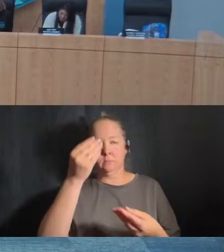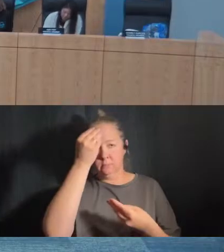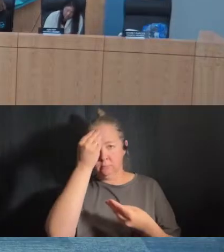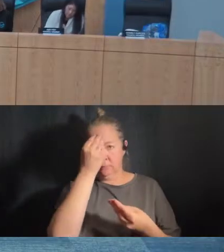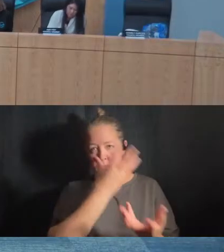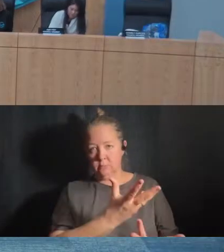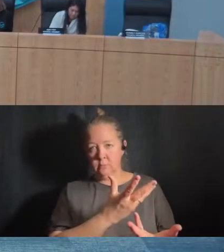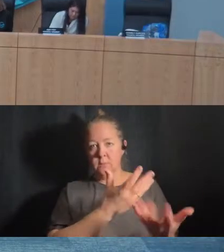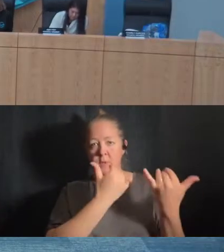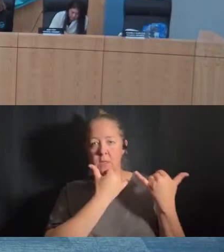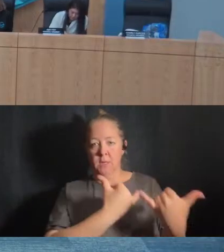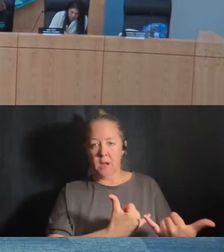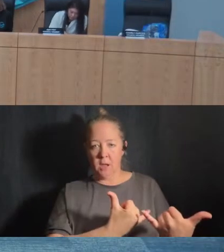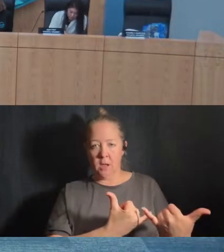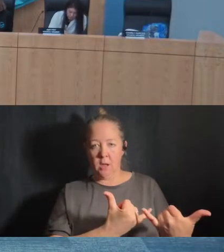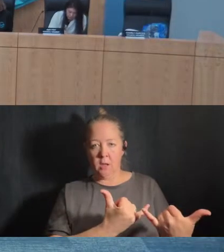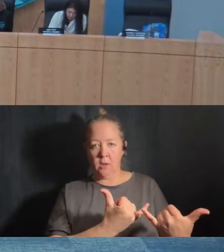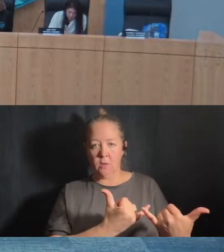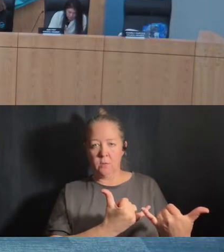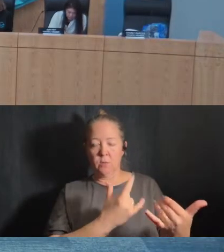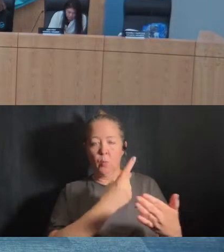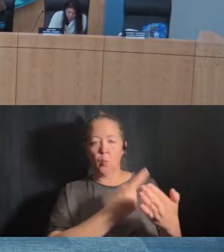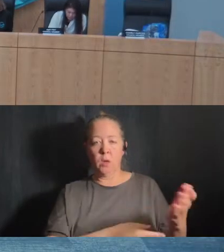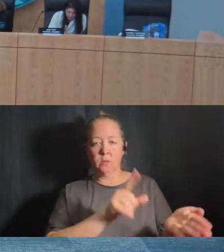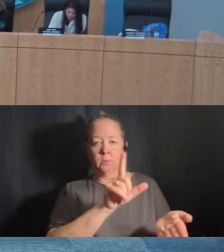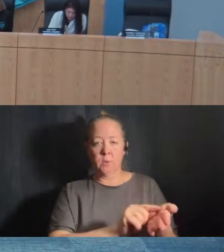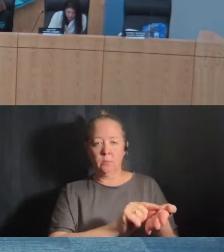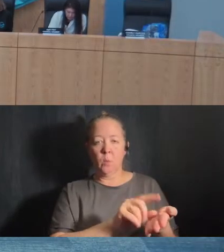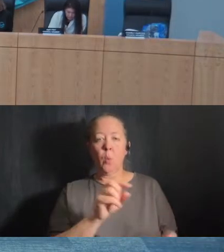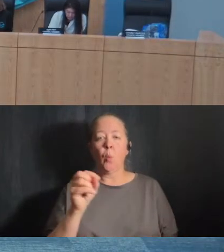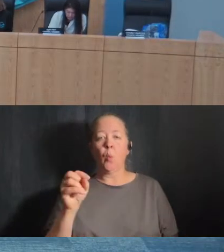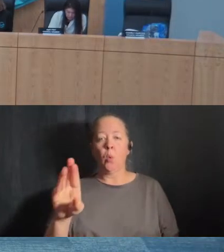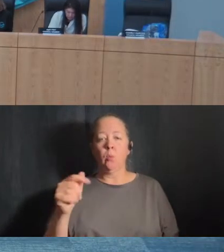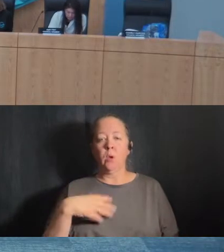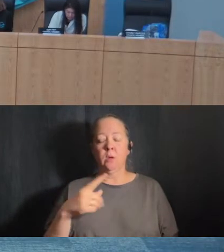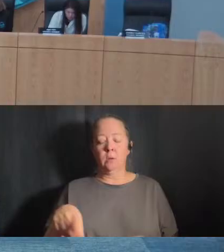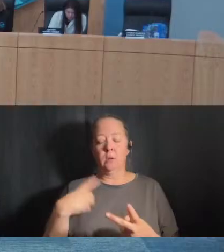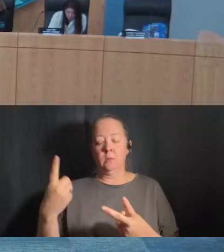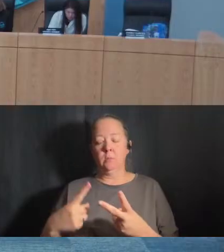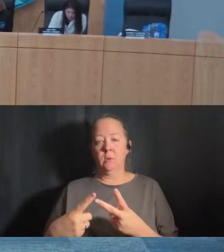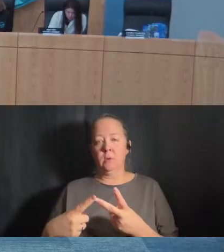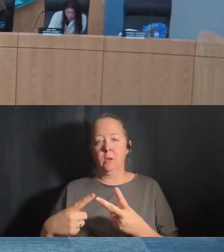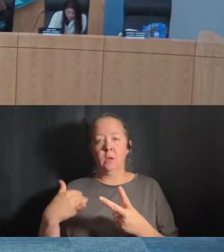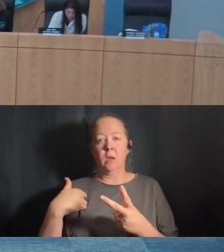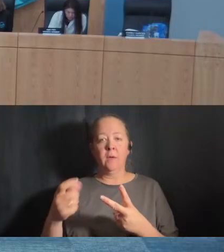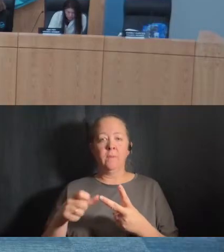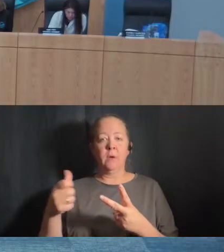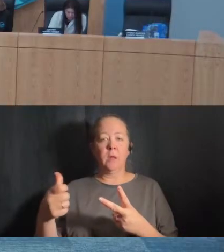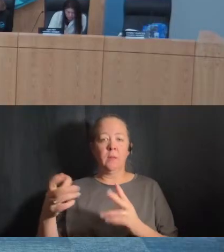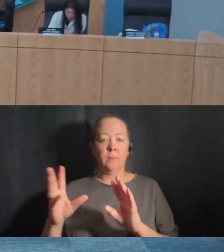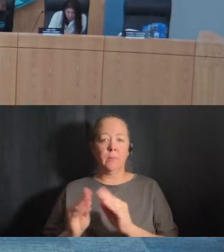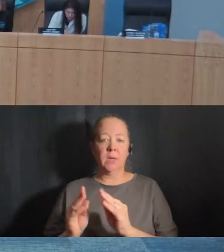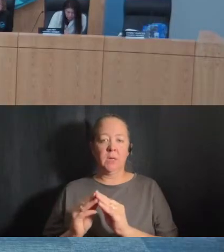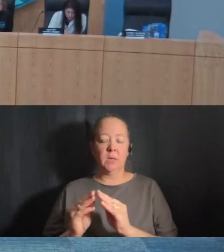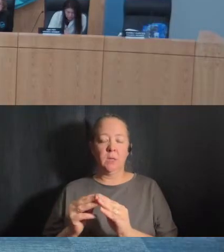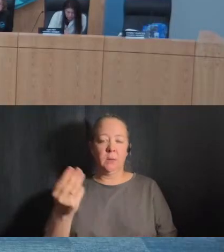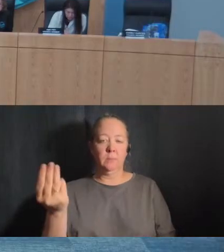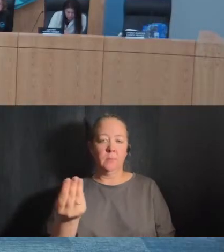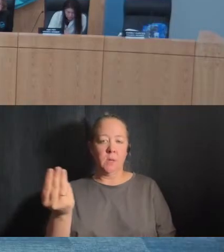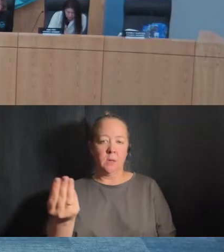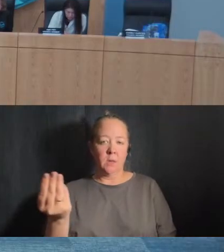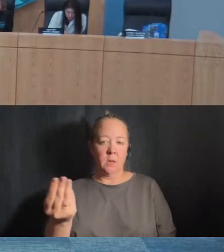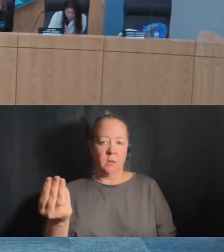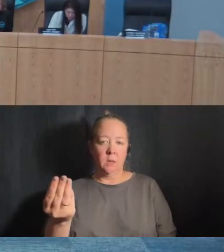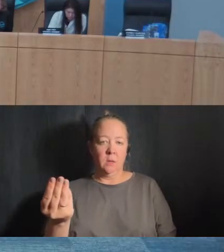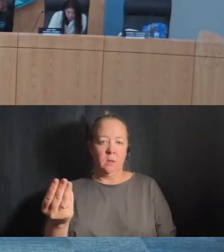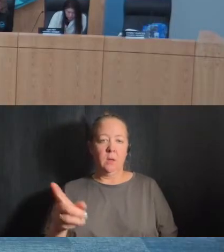informally as to what he's publishing, or we have another meeting as late as Monday and give him